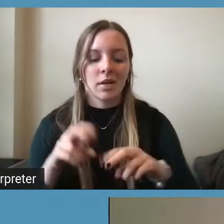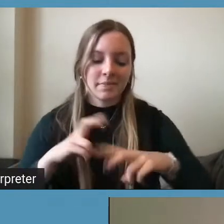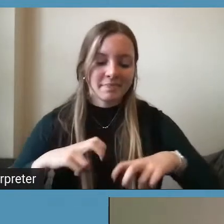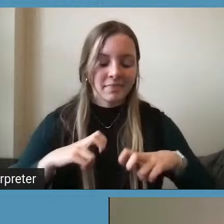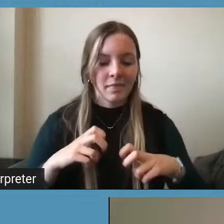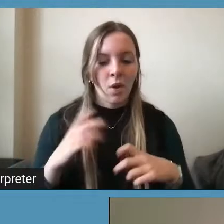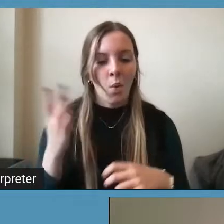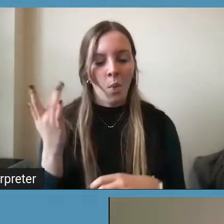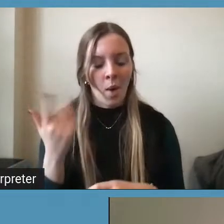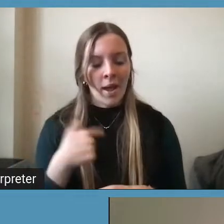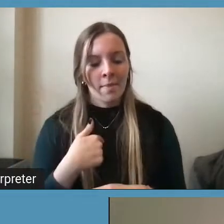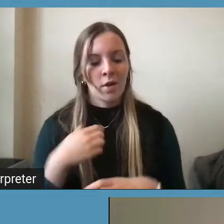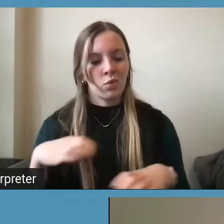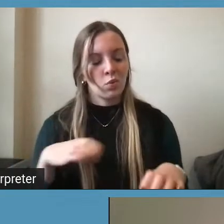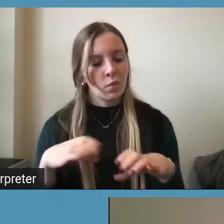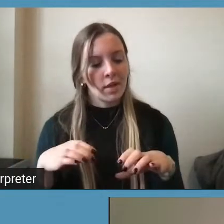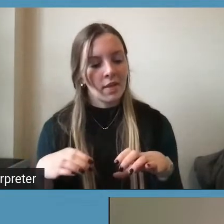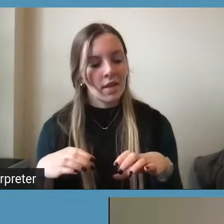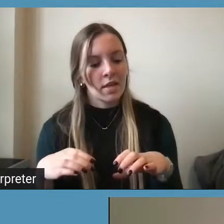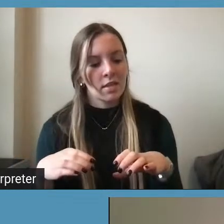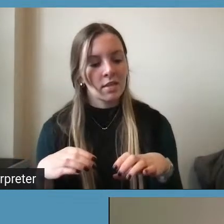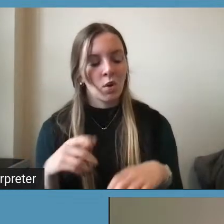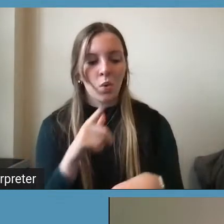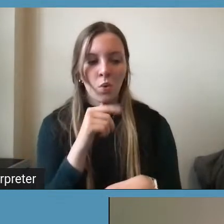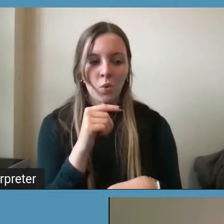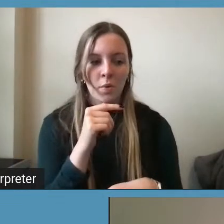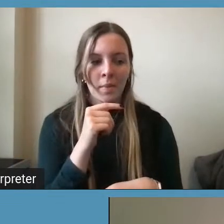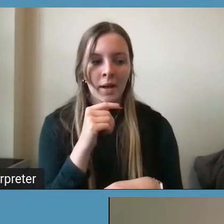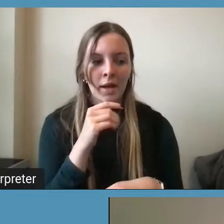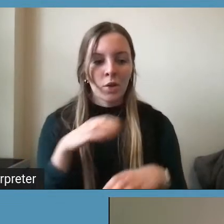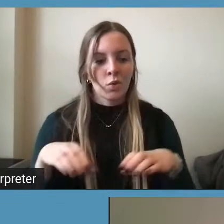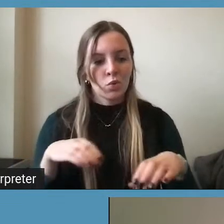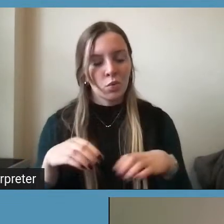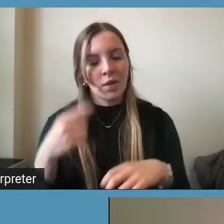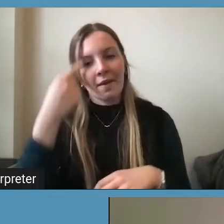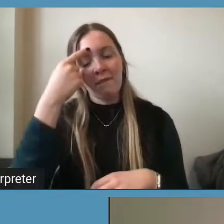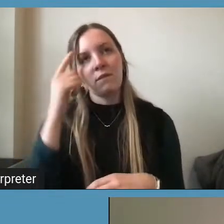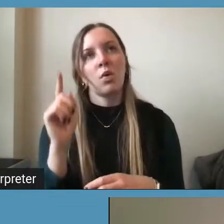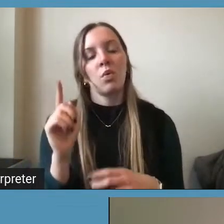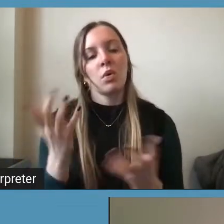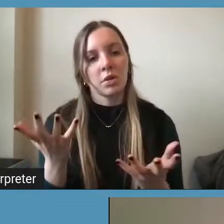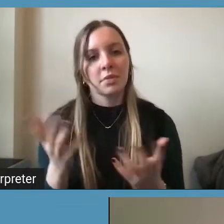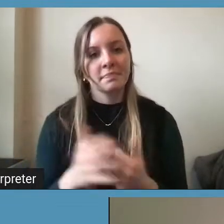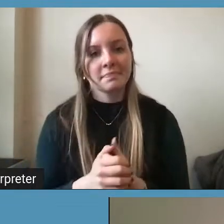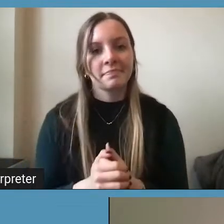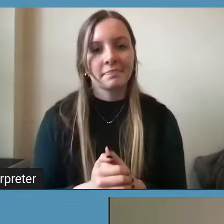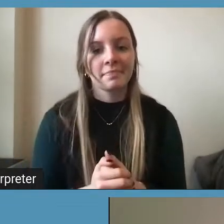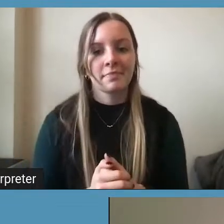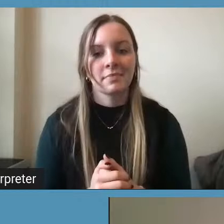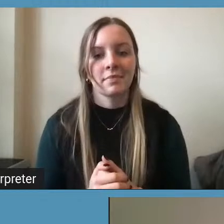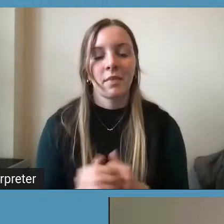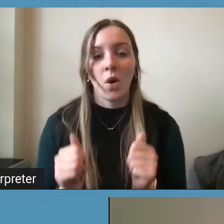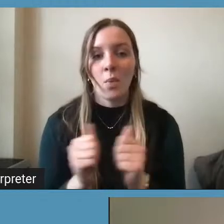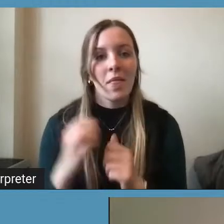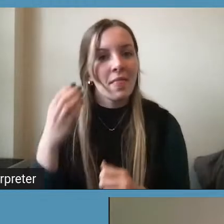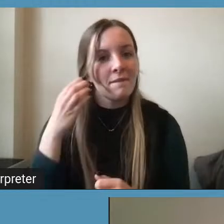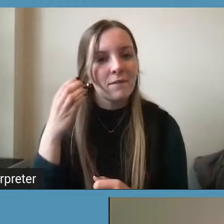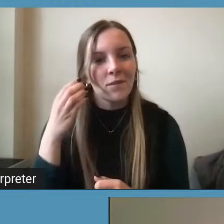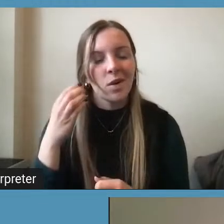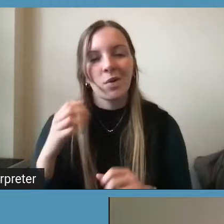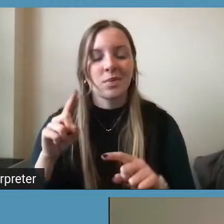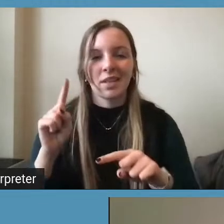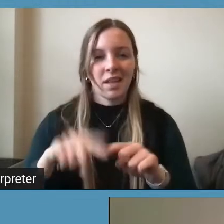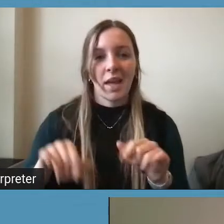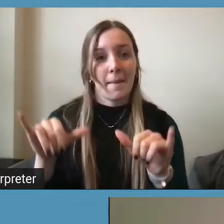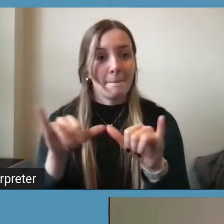may be good enough. There are apps you can put on your phone that make little 3D models. Now, they're not going to be measurable. They're going to have noise and issues. They're not going to be